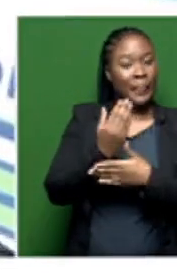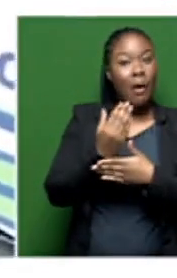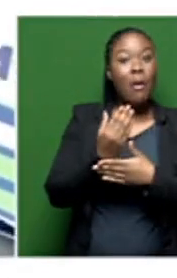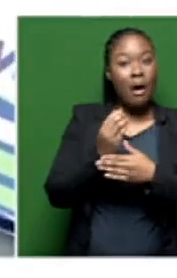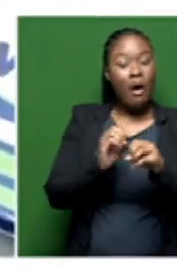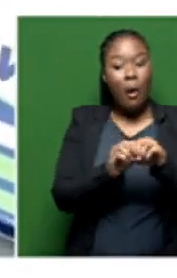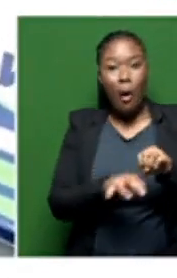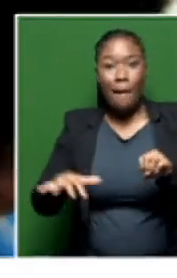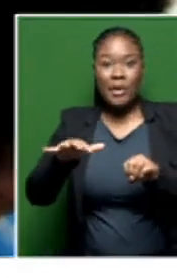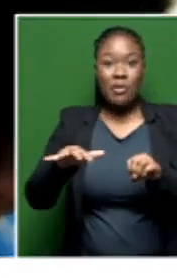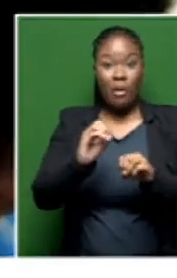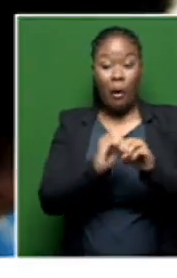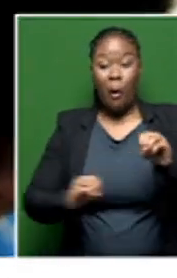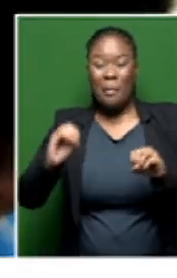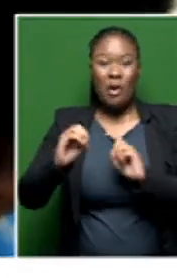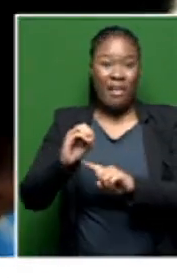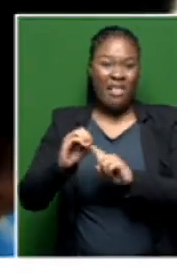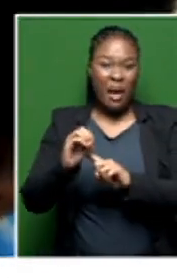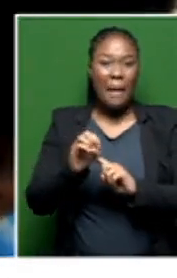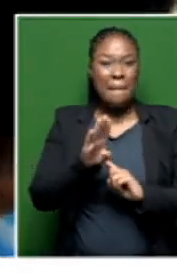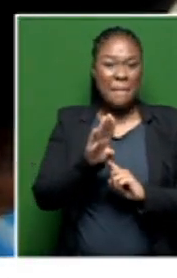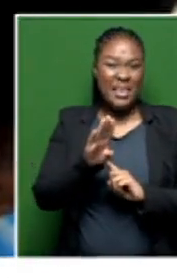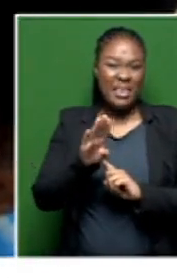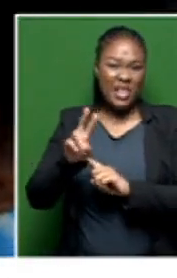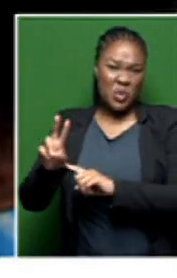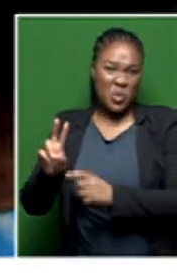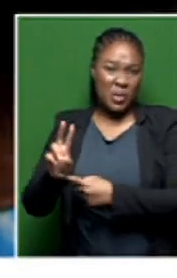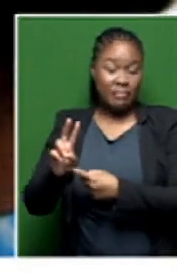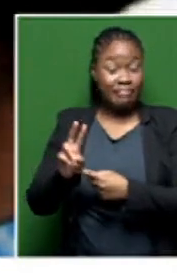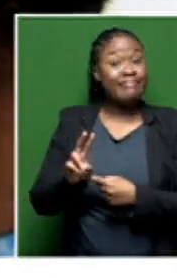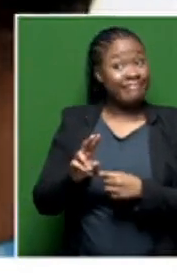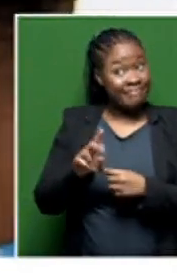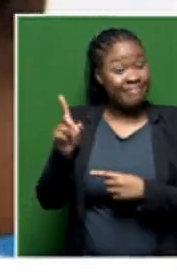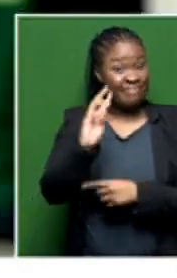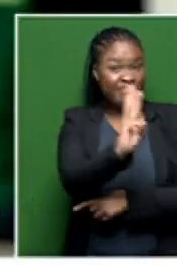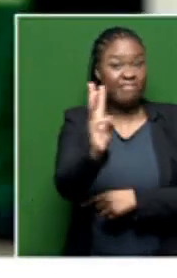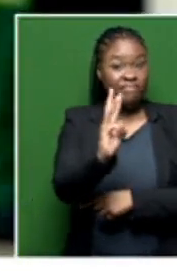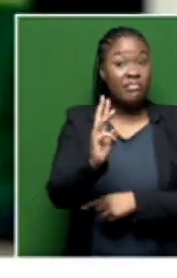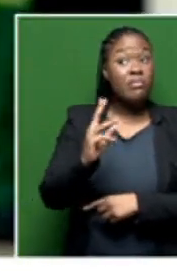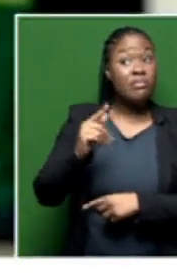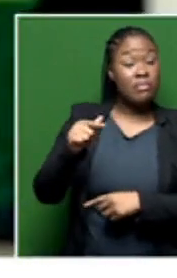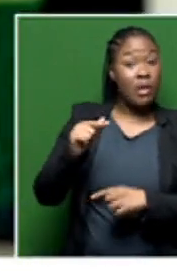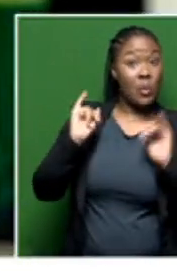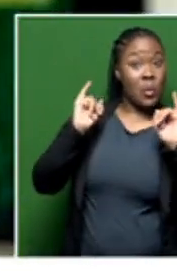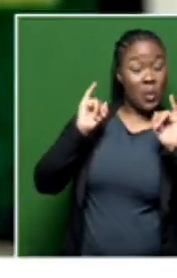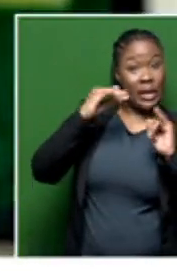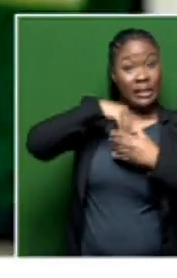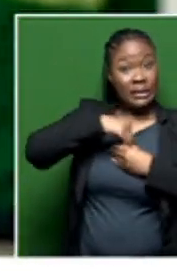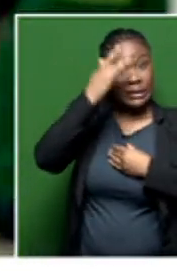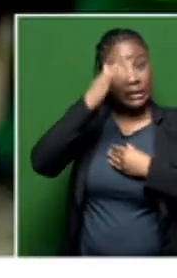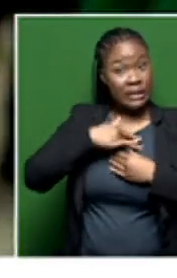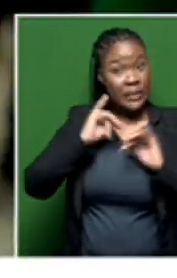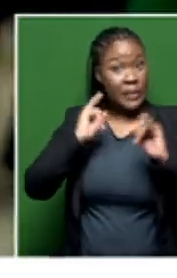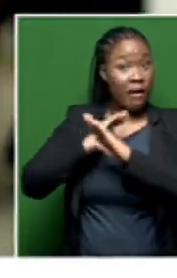Omicron subvariant. Health officials say getting vaccinated is the best way to protect against illness or severe illness from COVID.